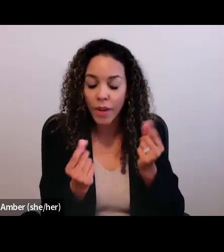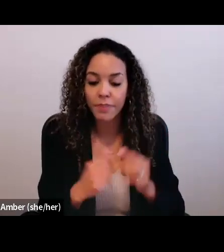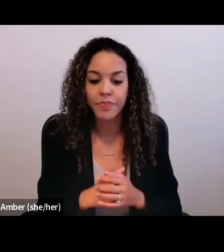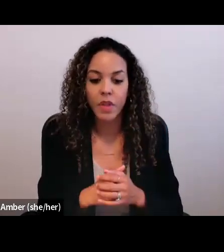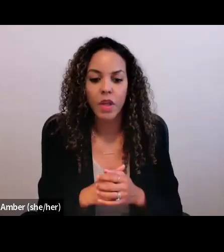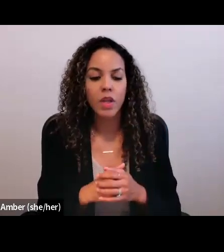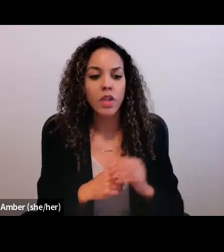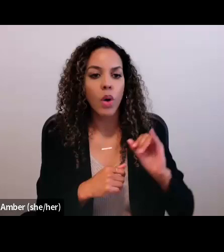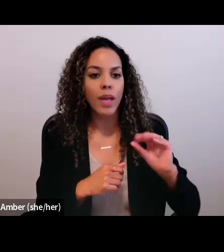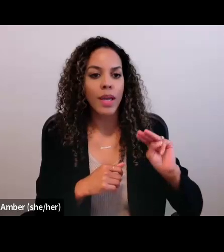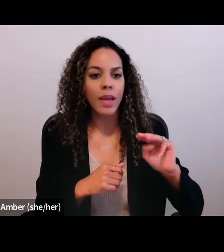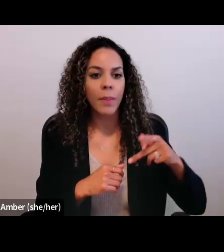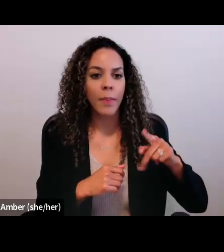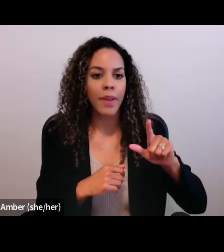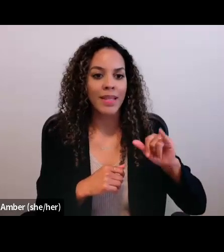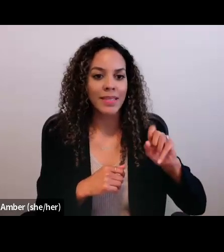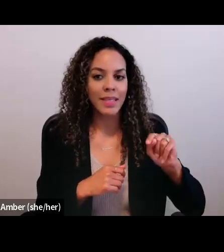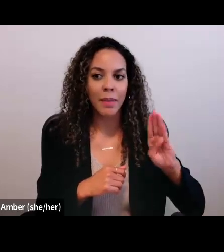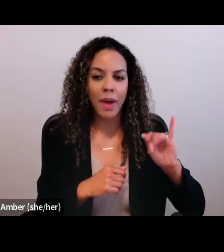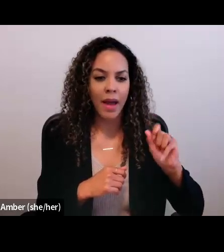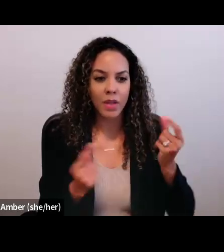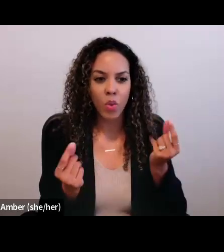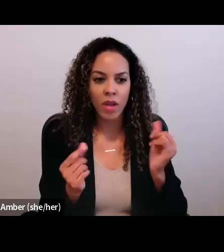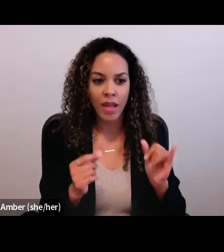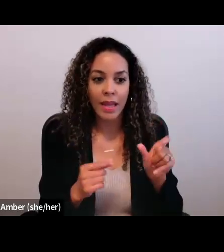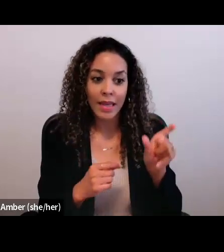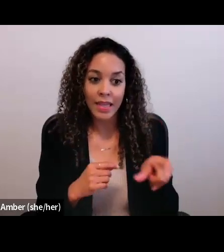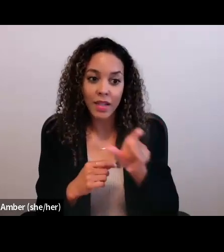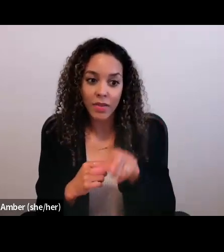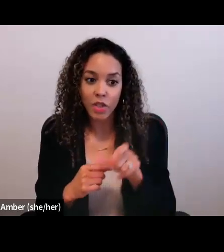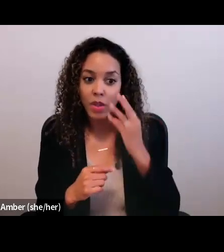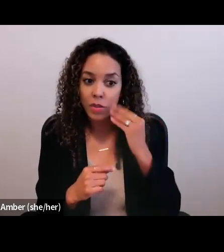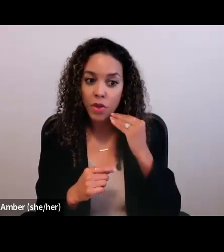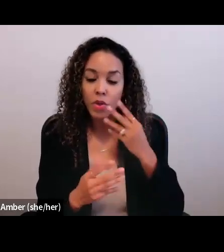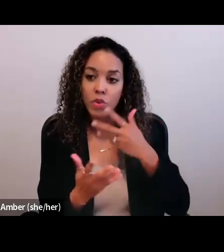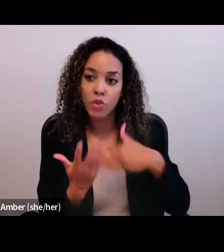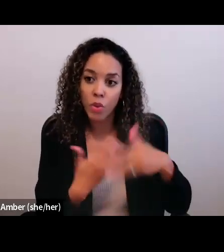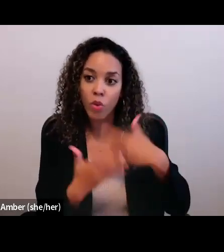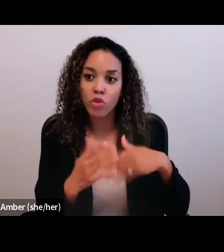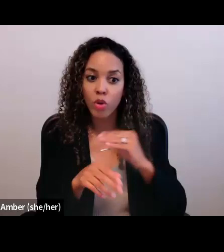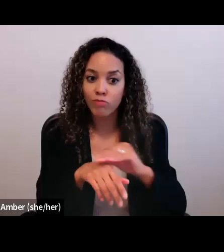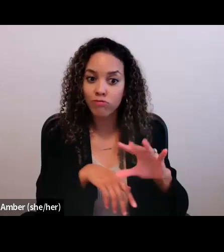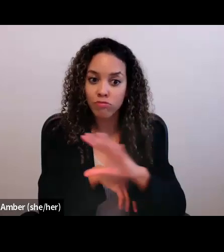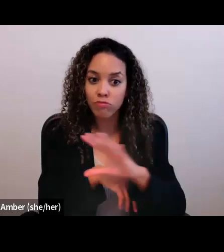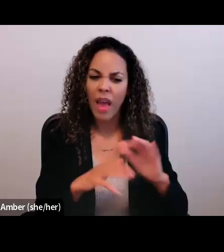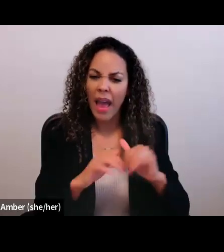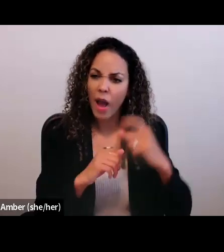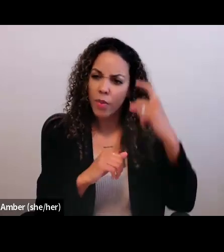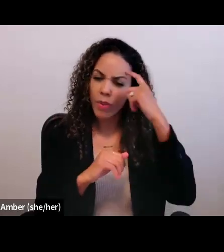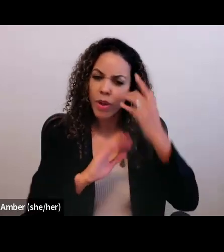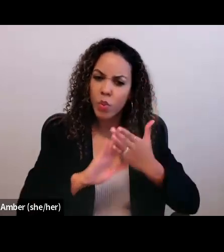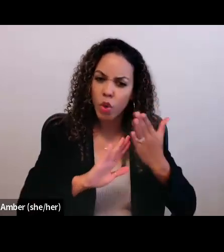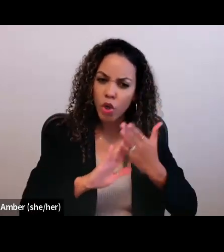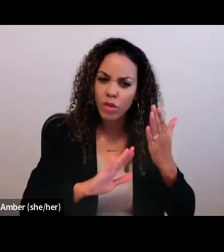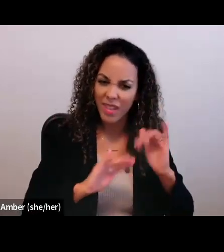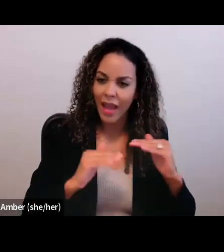implicit bias? Individual experience and social conditioning, plus how the brain works. What does that mean? Unconscious bias.